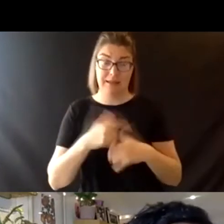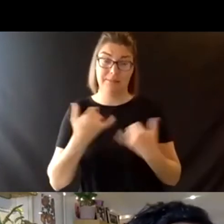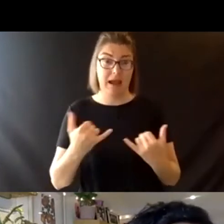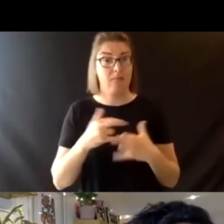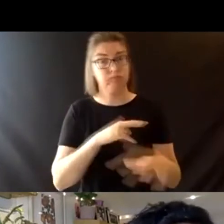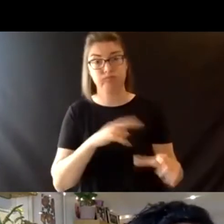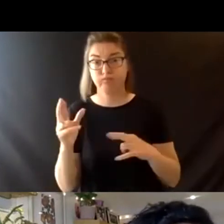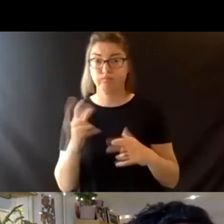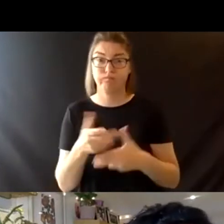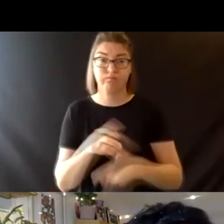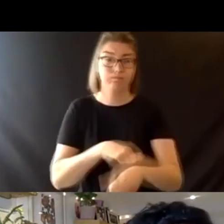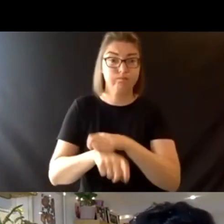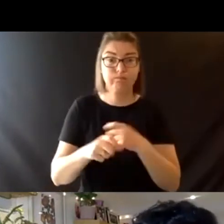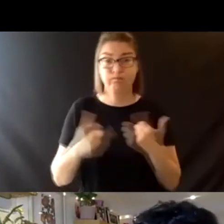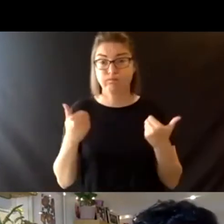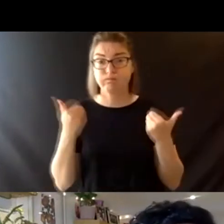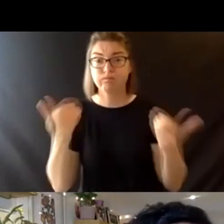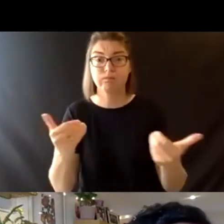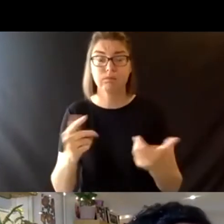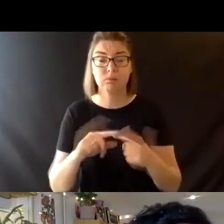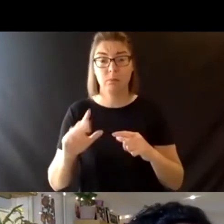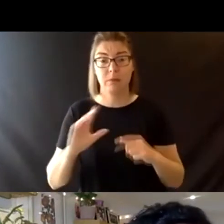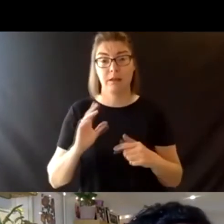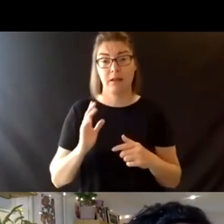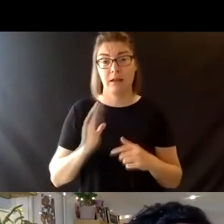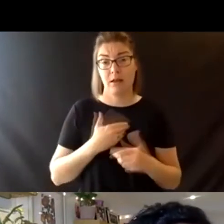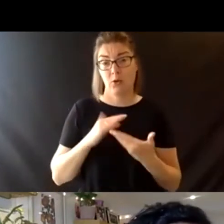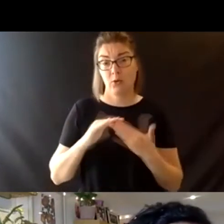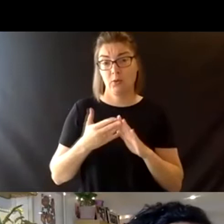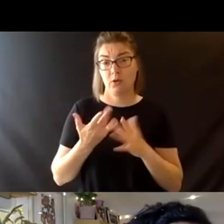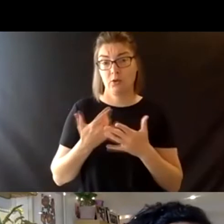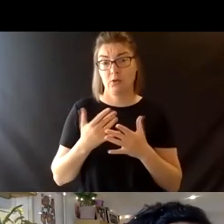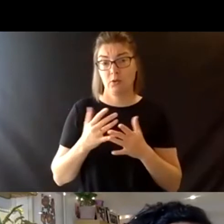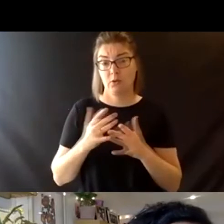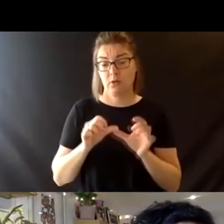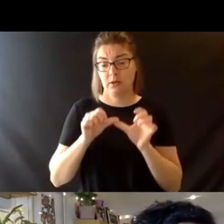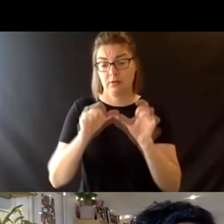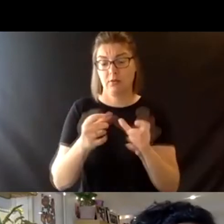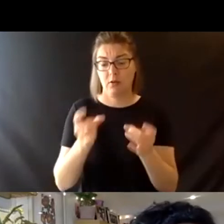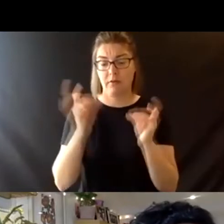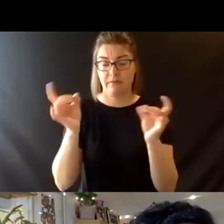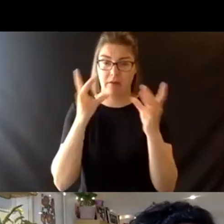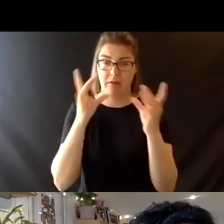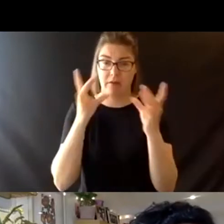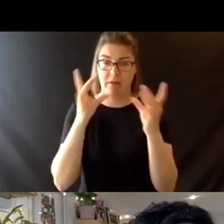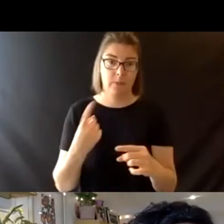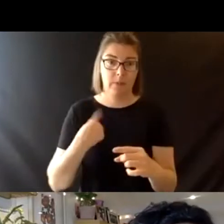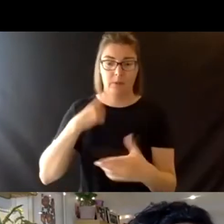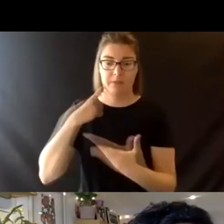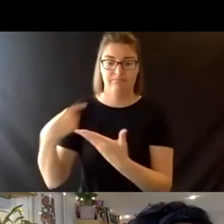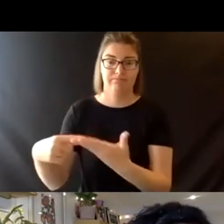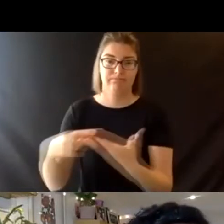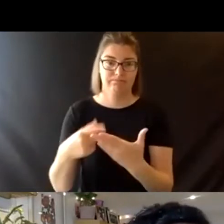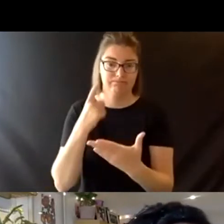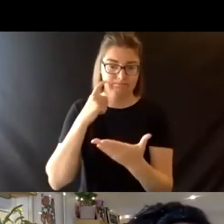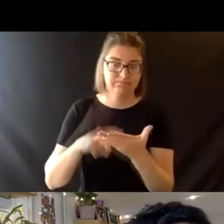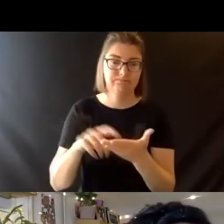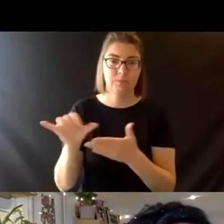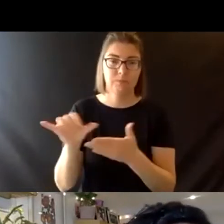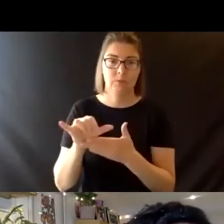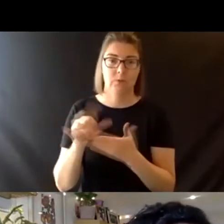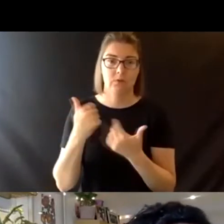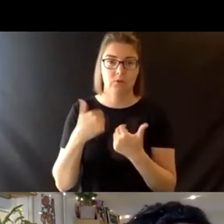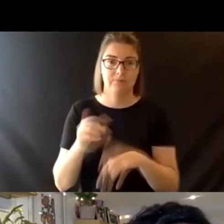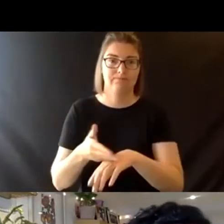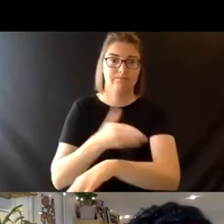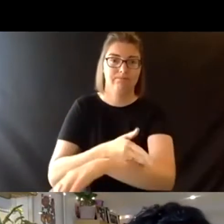but our communities also perpetuate a lot of violence and harm that we need to address and do better by. So